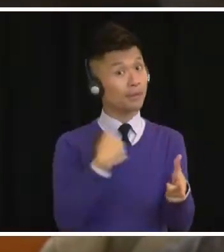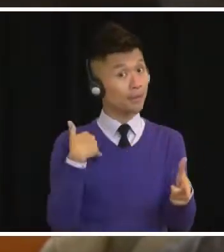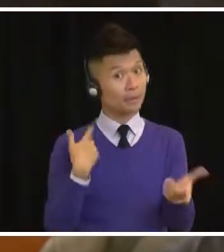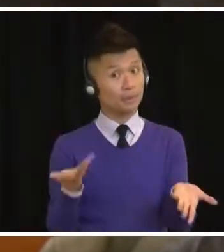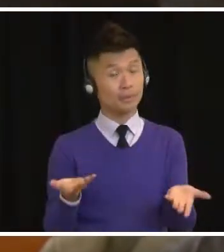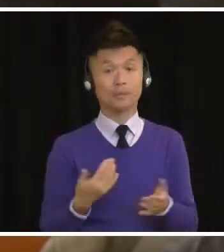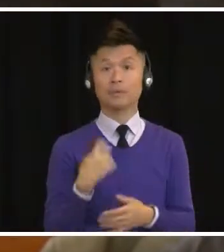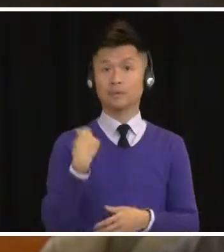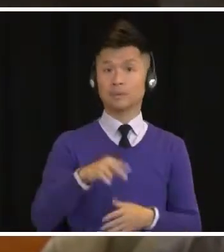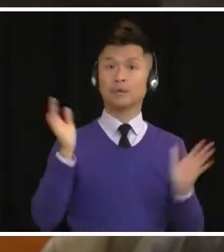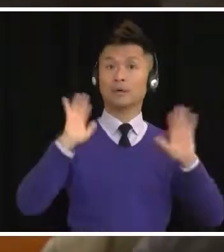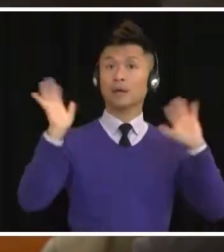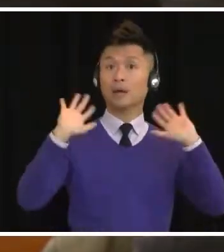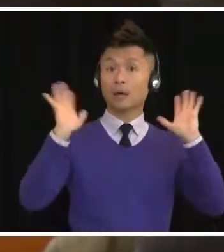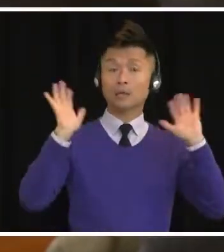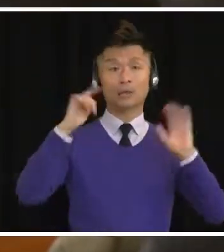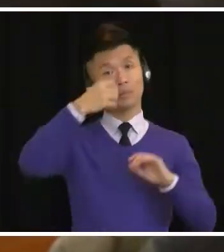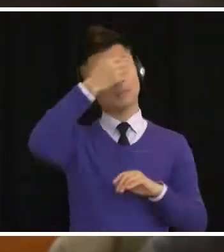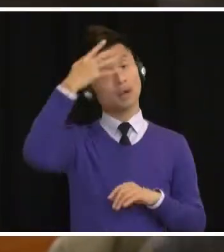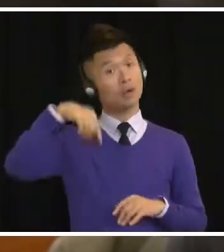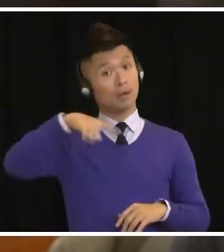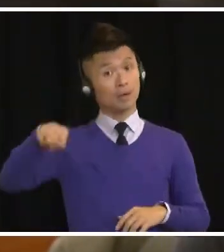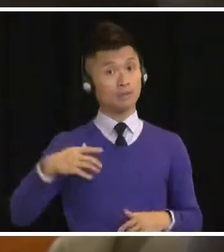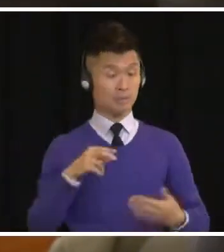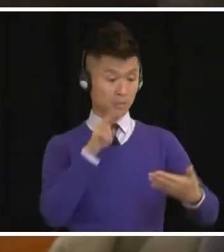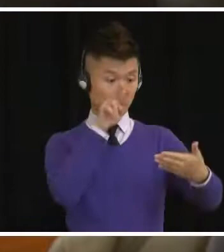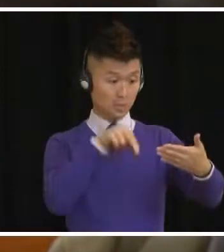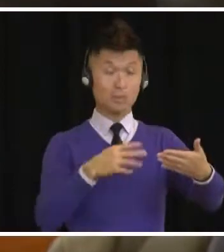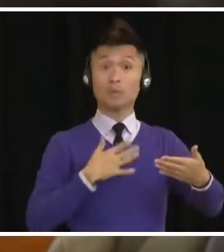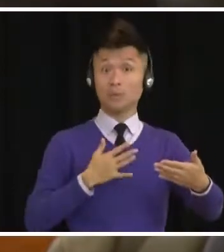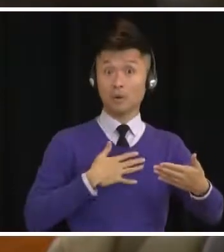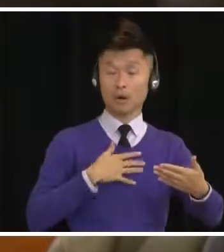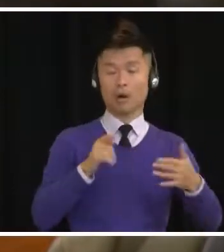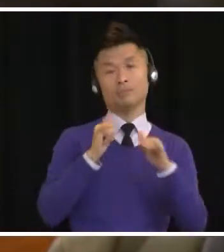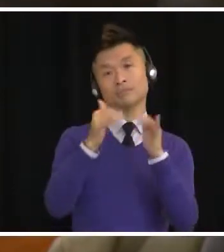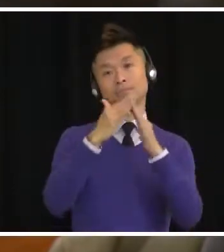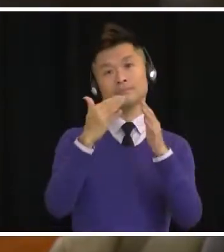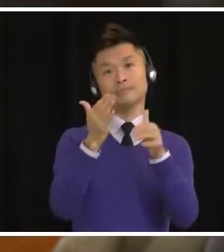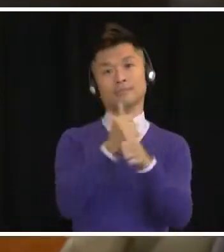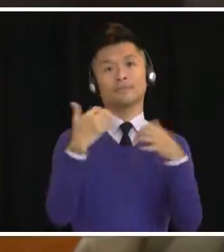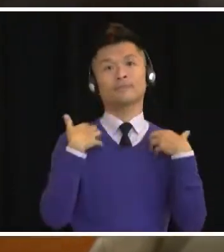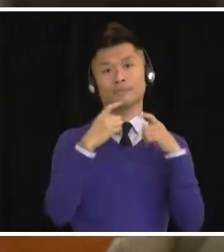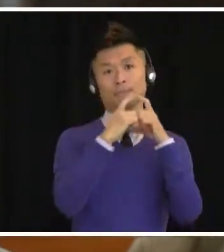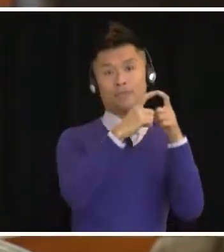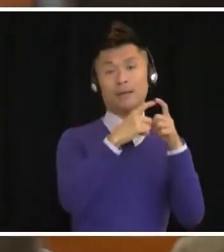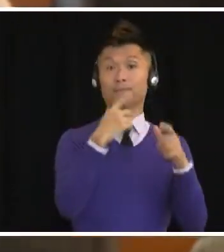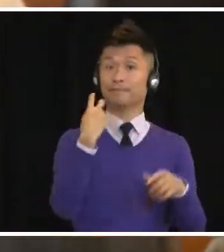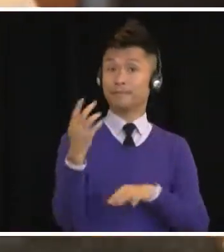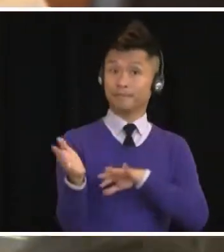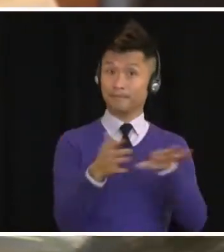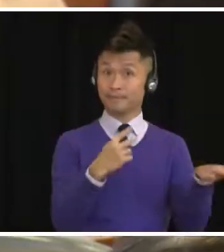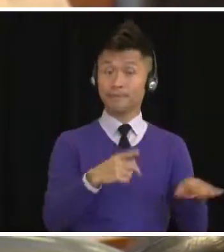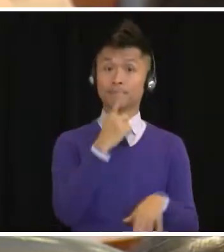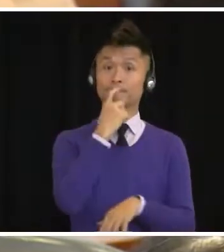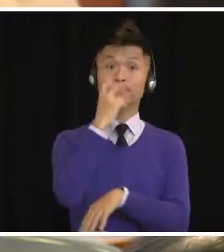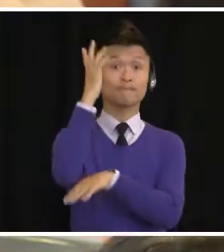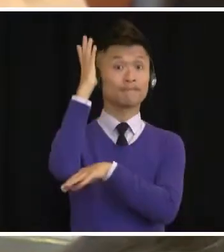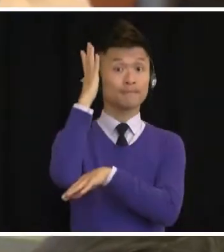we make the budgeting process more transparent, not only to adults, but also to